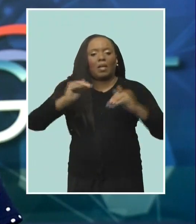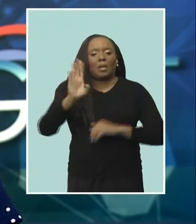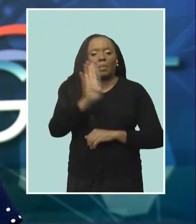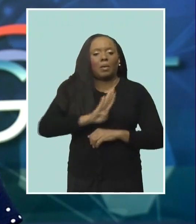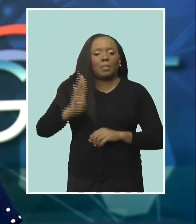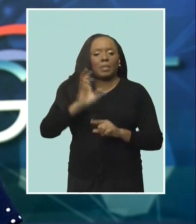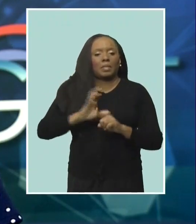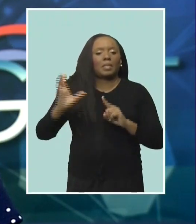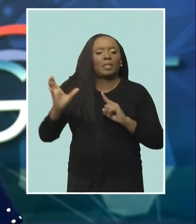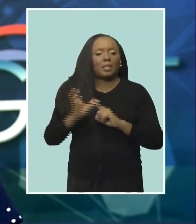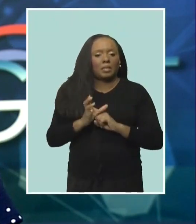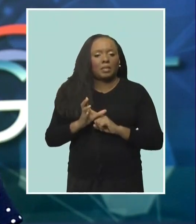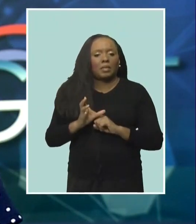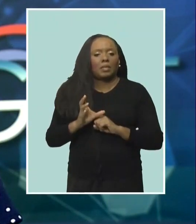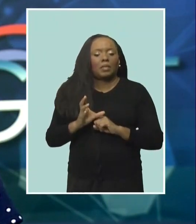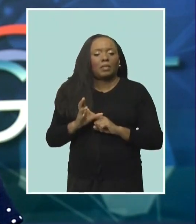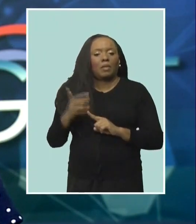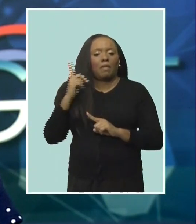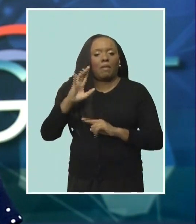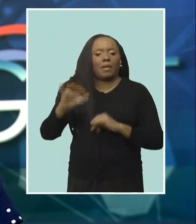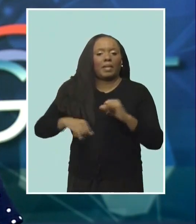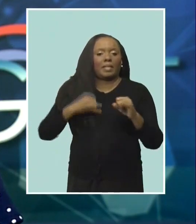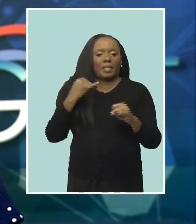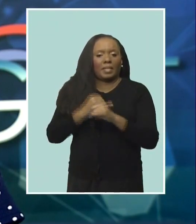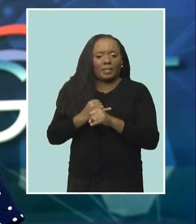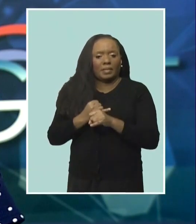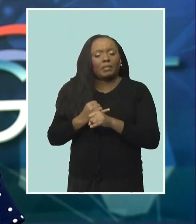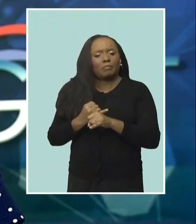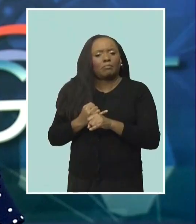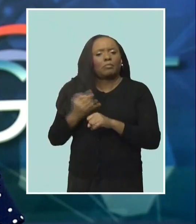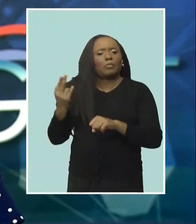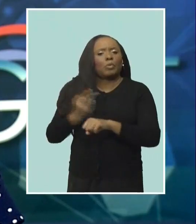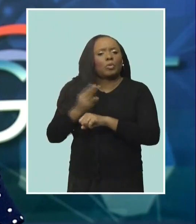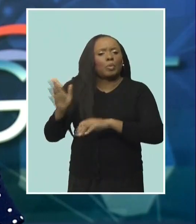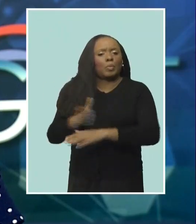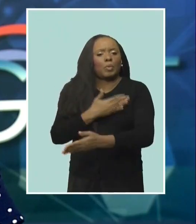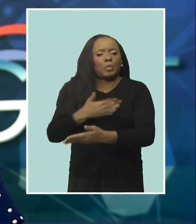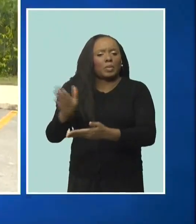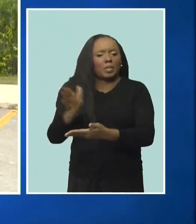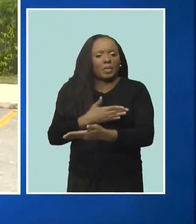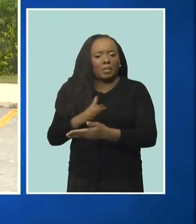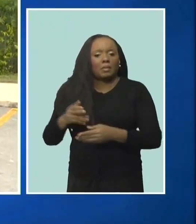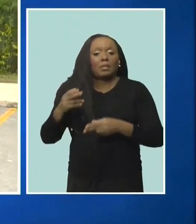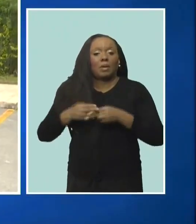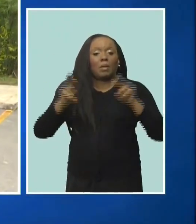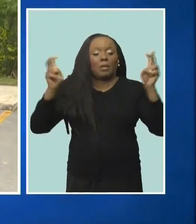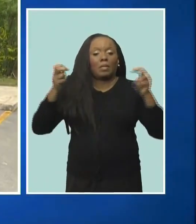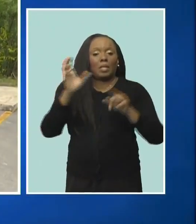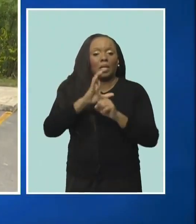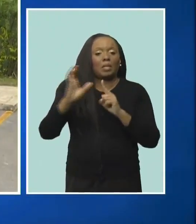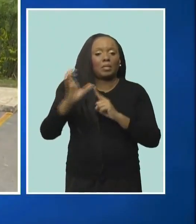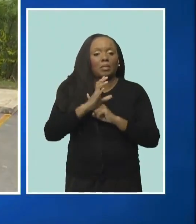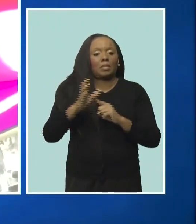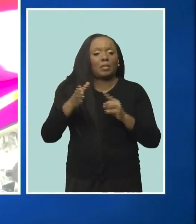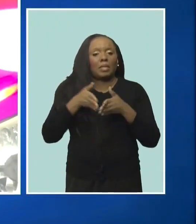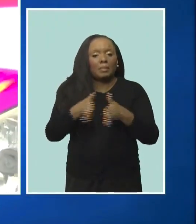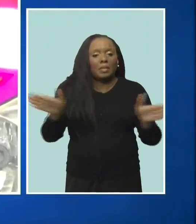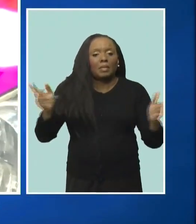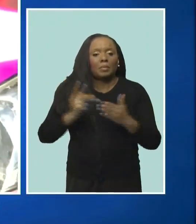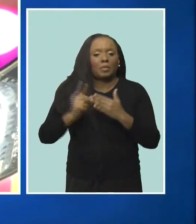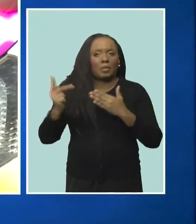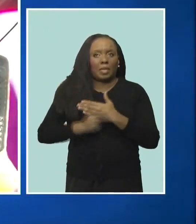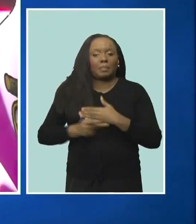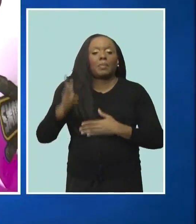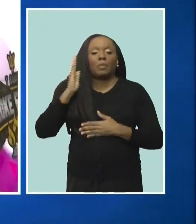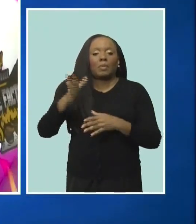international stage while using music as a tool to combat crime. This is the Cultural Expansion Program, which is receiving $1 million in